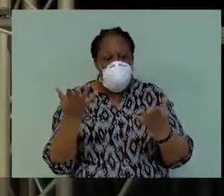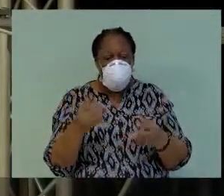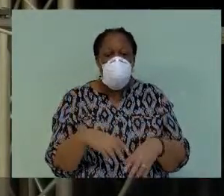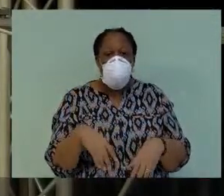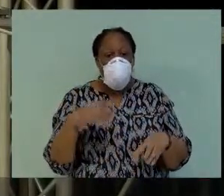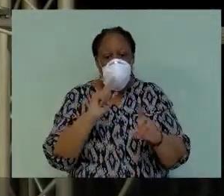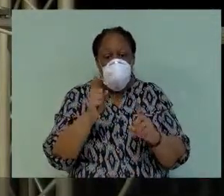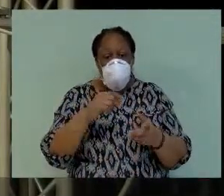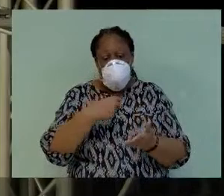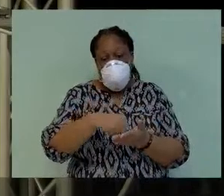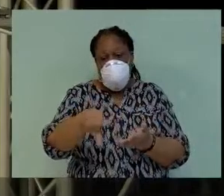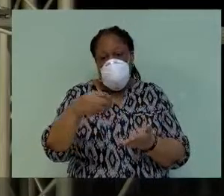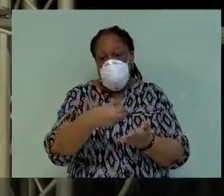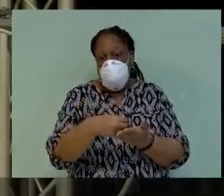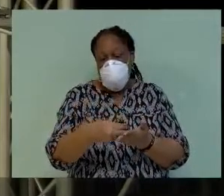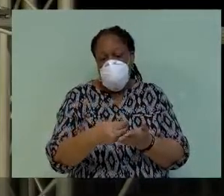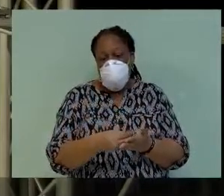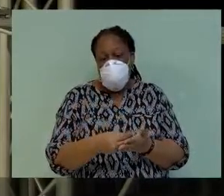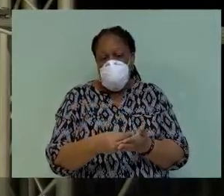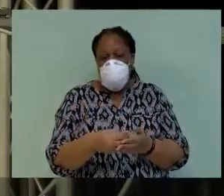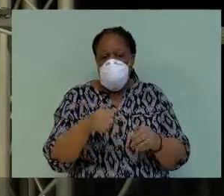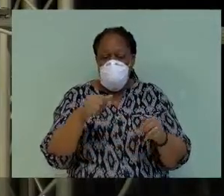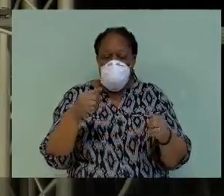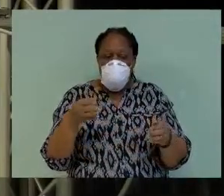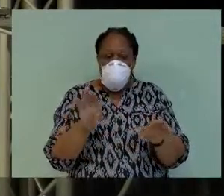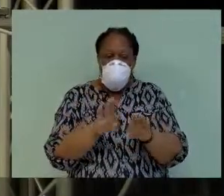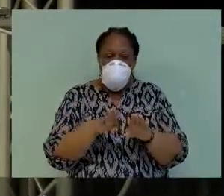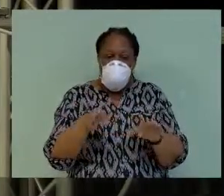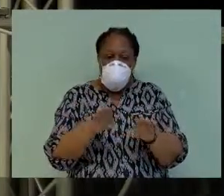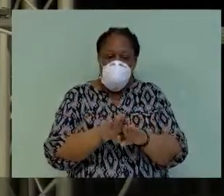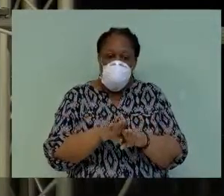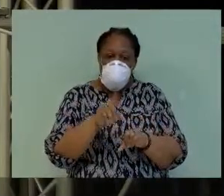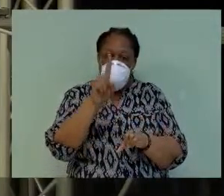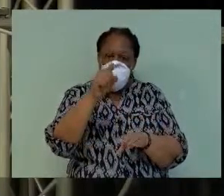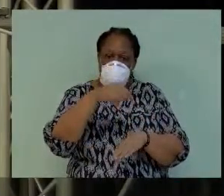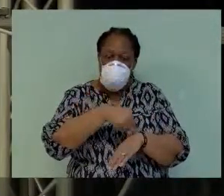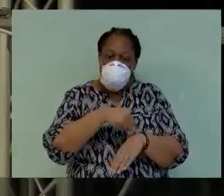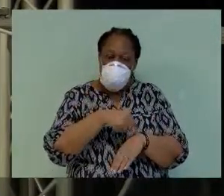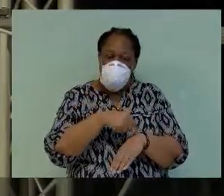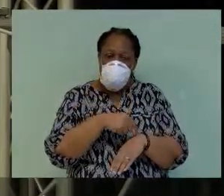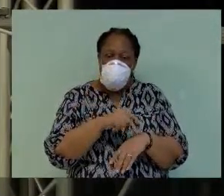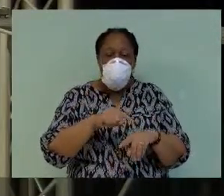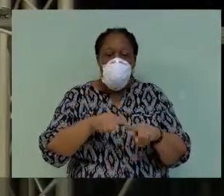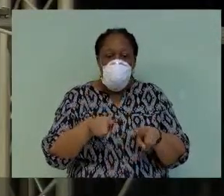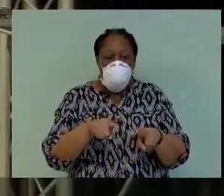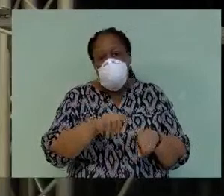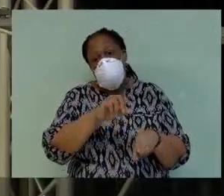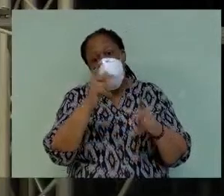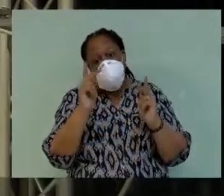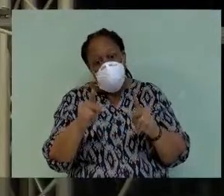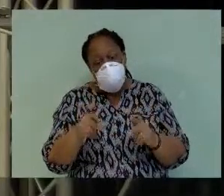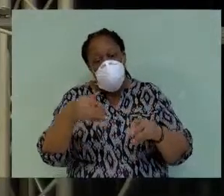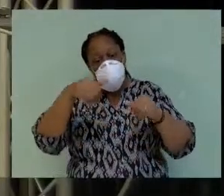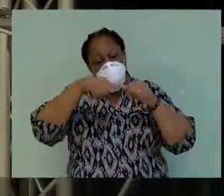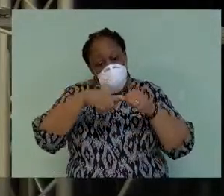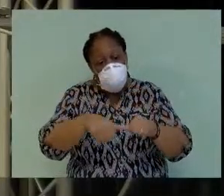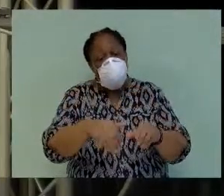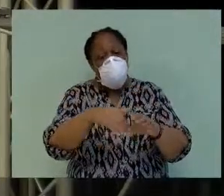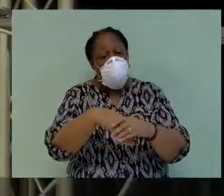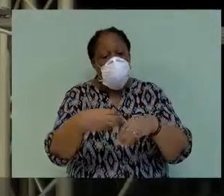public, but officers still work behind the scenes to tie off their jobs till maybe 3.